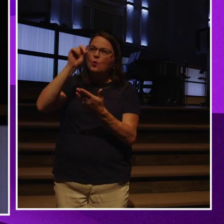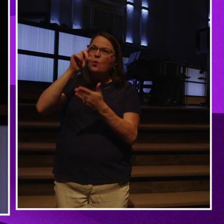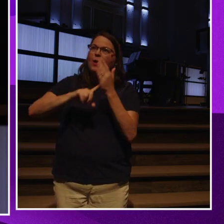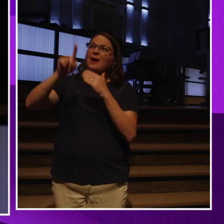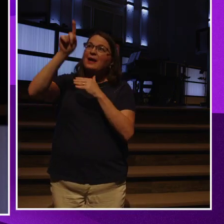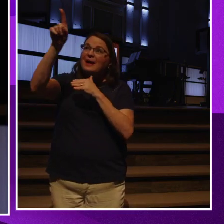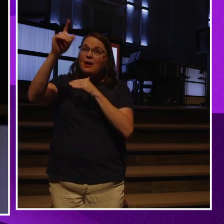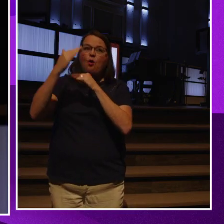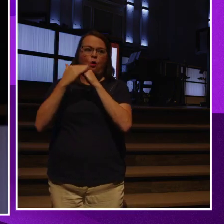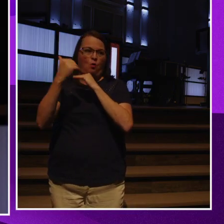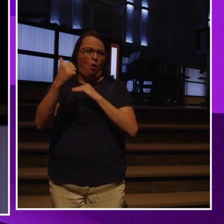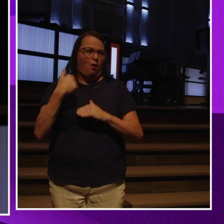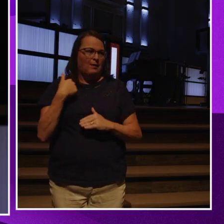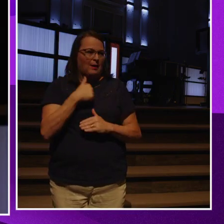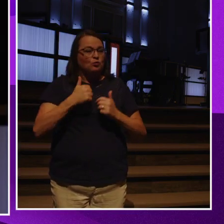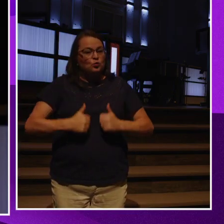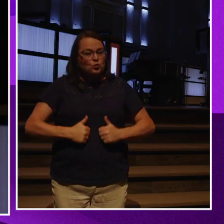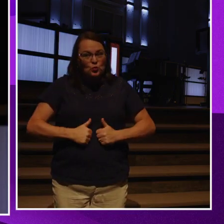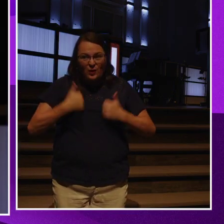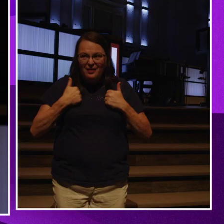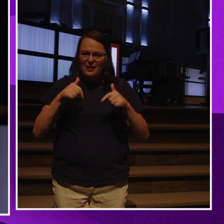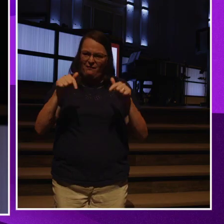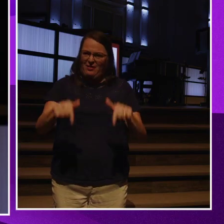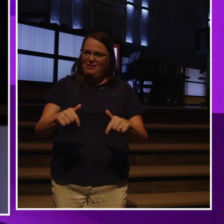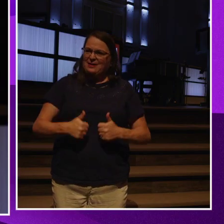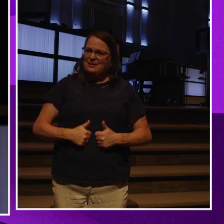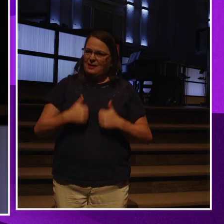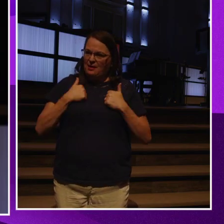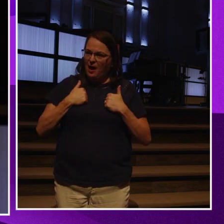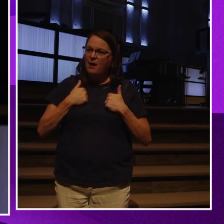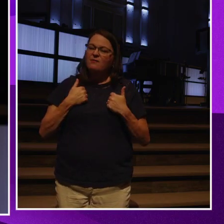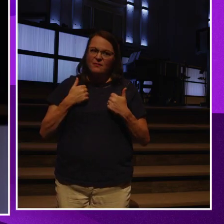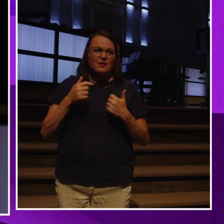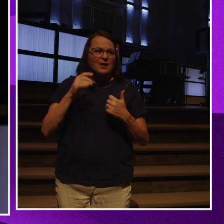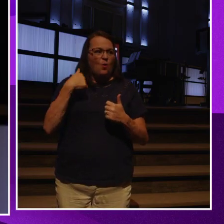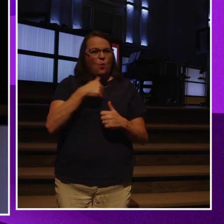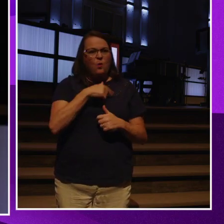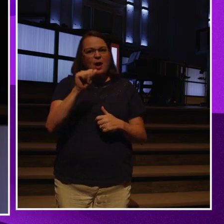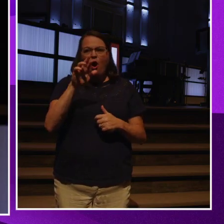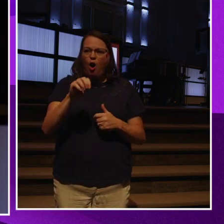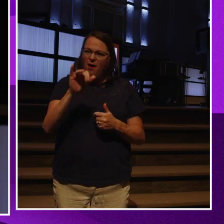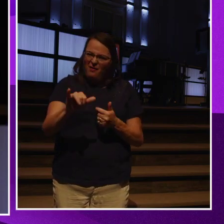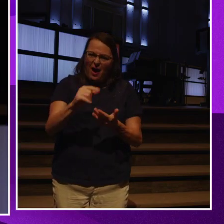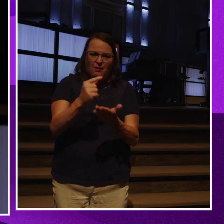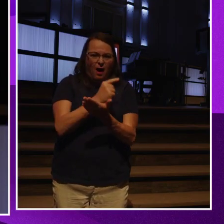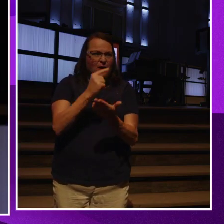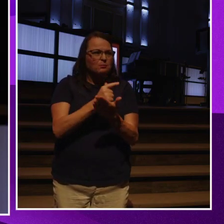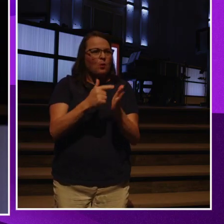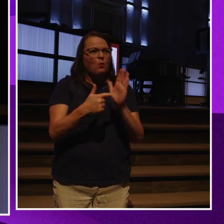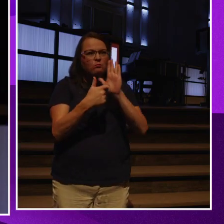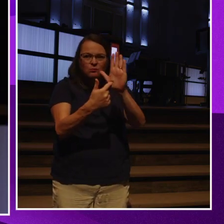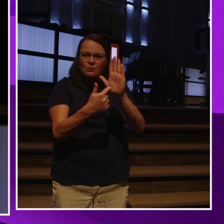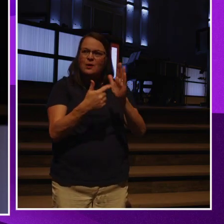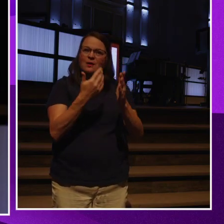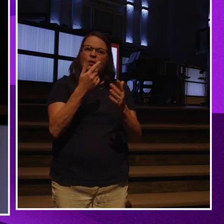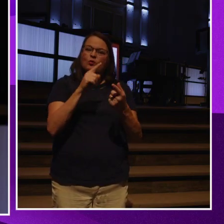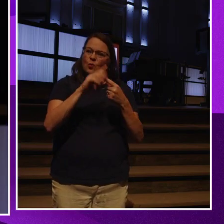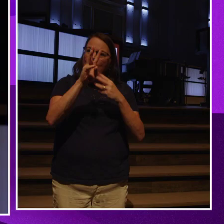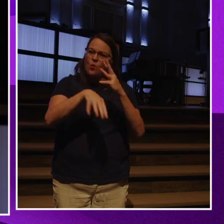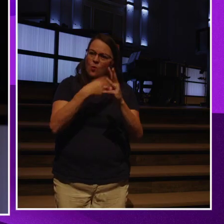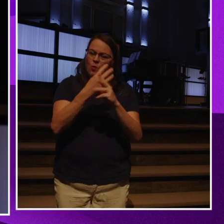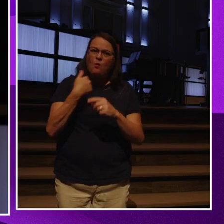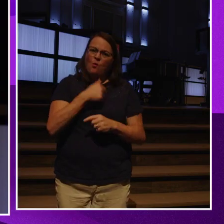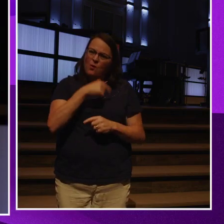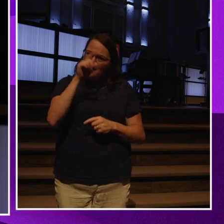this life. We're that gospel witness to the world. We must appear